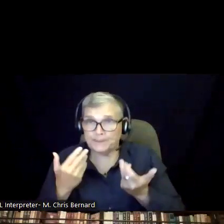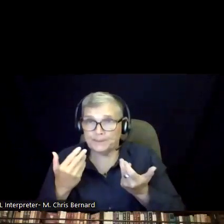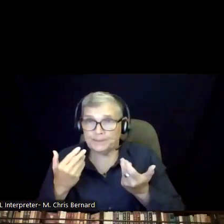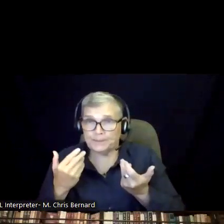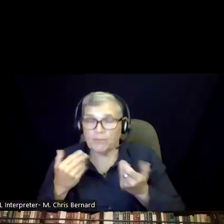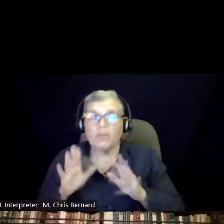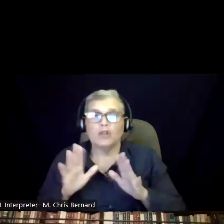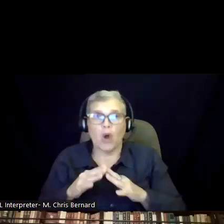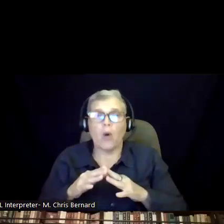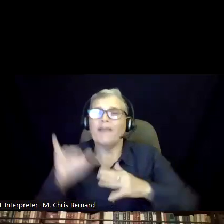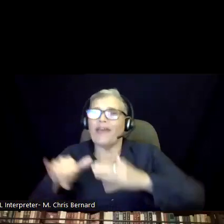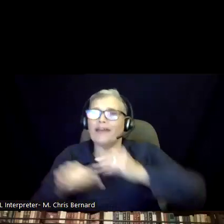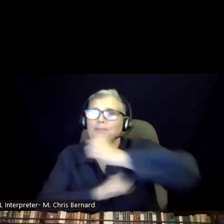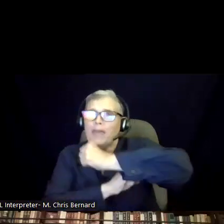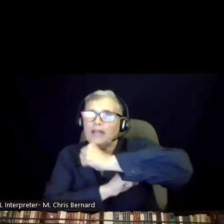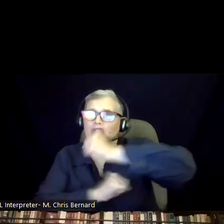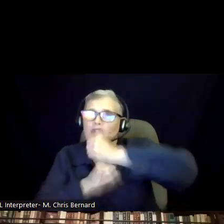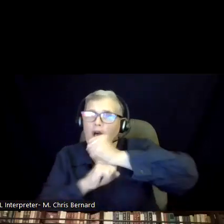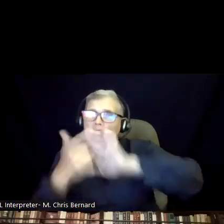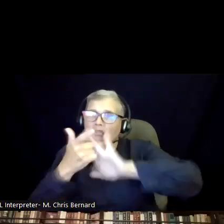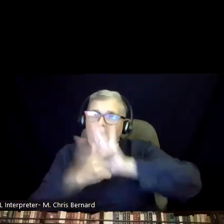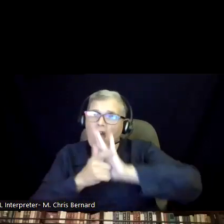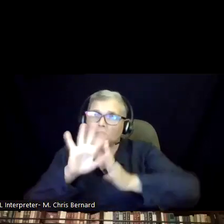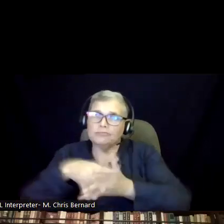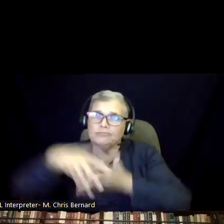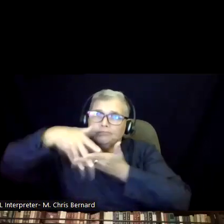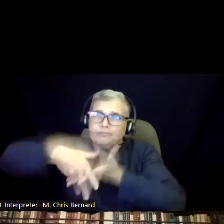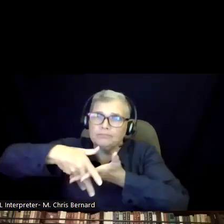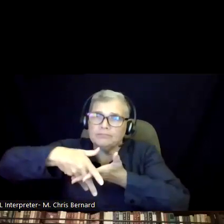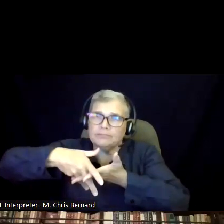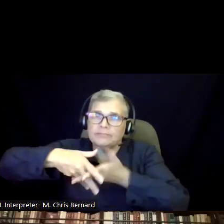Those are the bedrock laws that are represented here in the model.